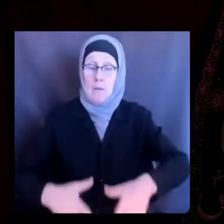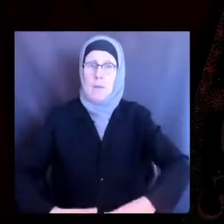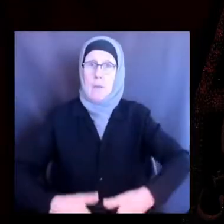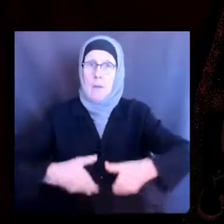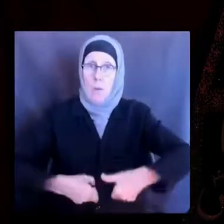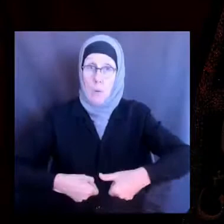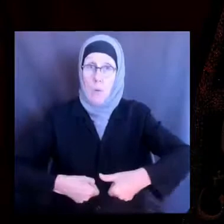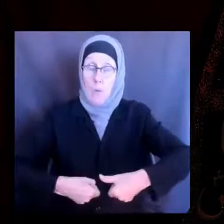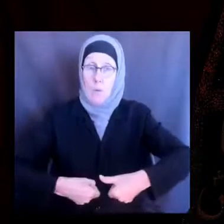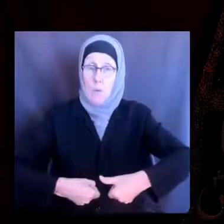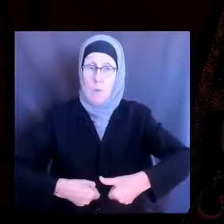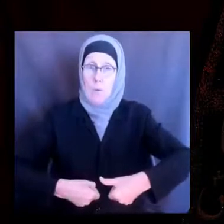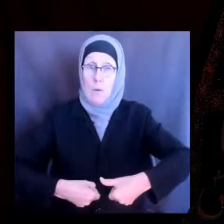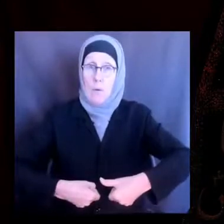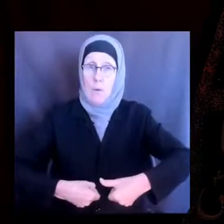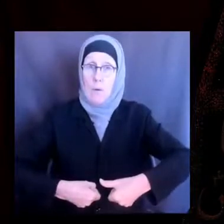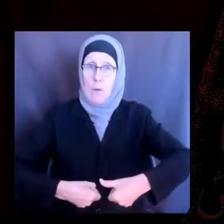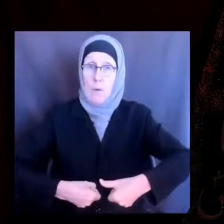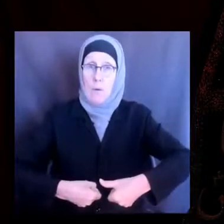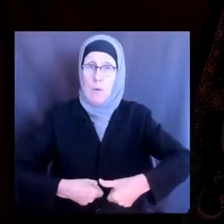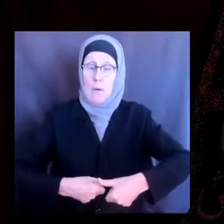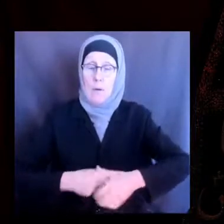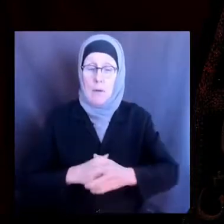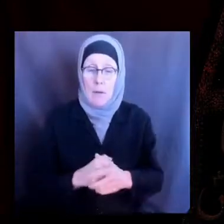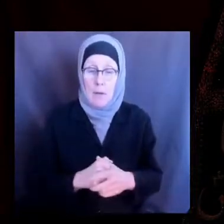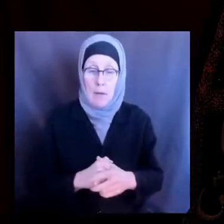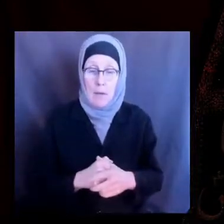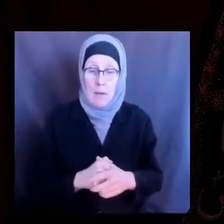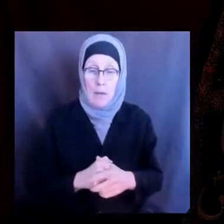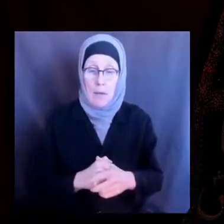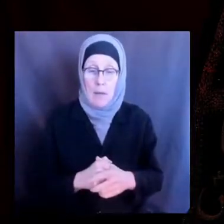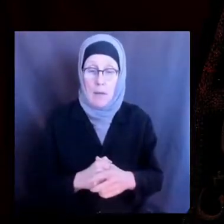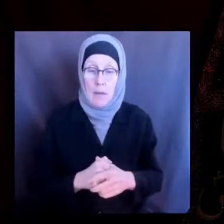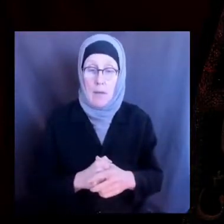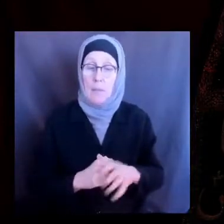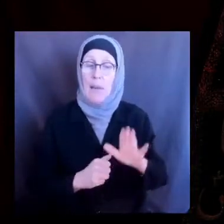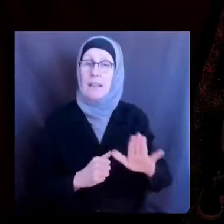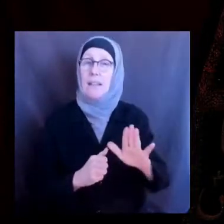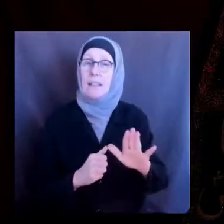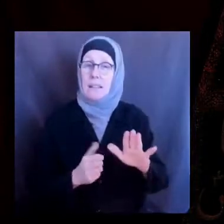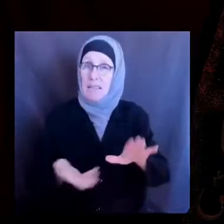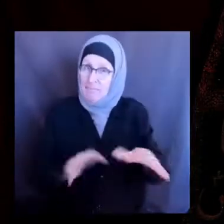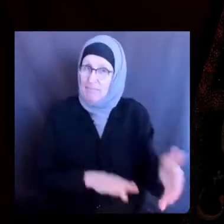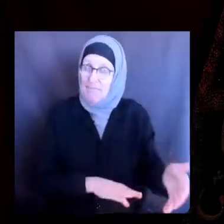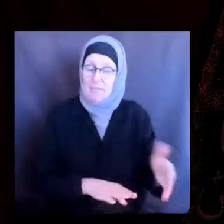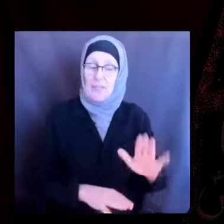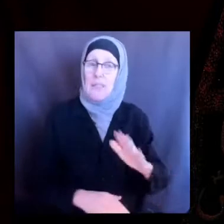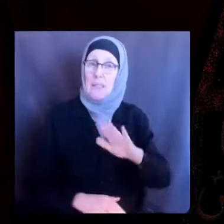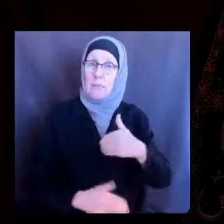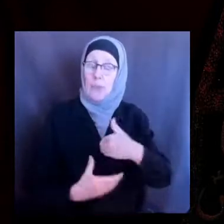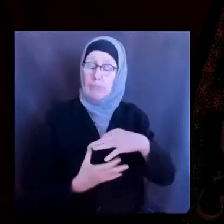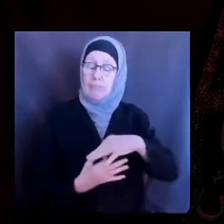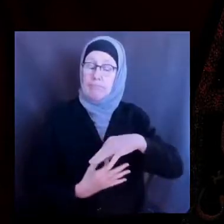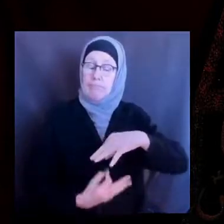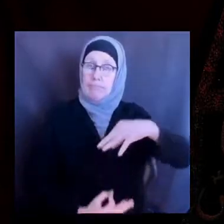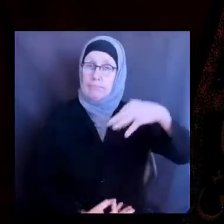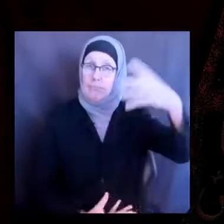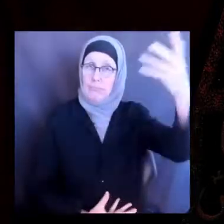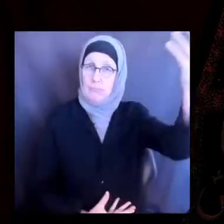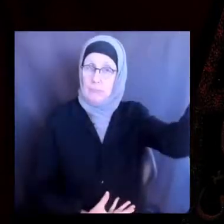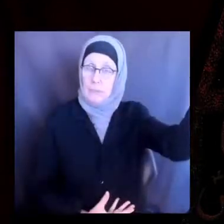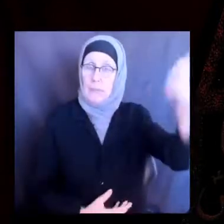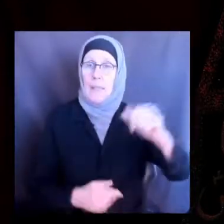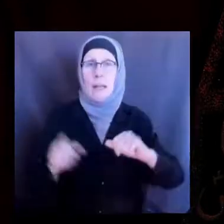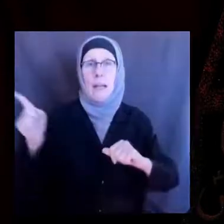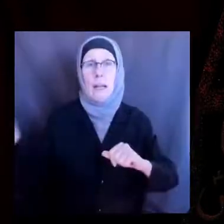He tried to open the hand, but he couldn't. It was so tightly at the time that he couldn't open. What does he